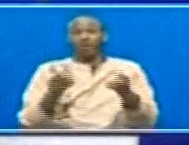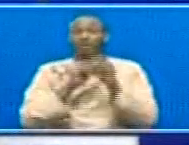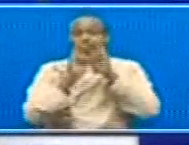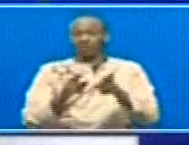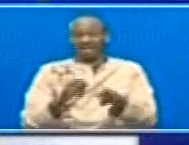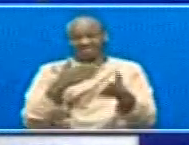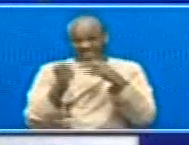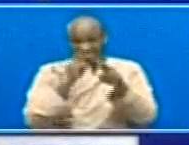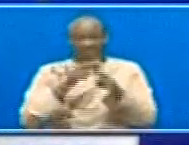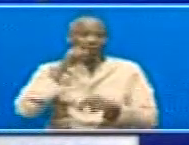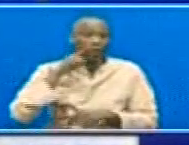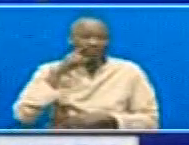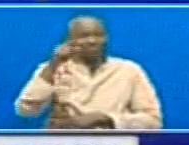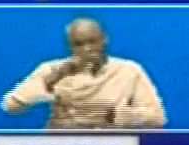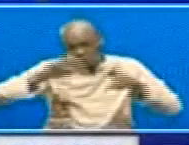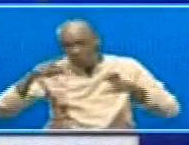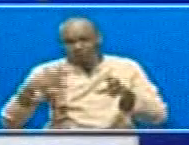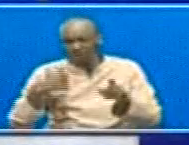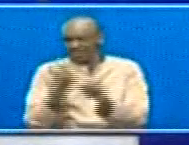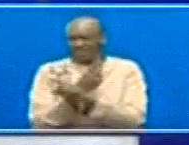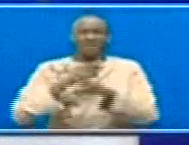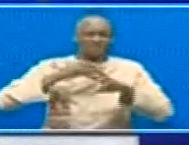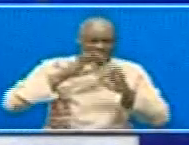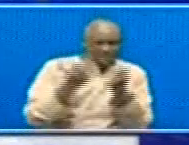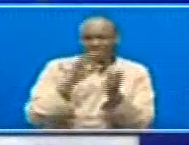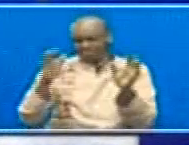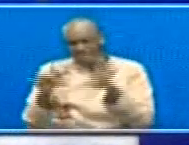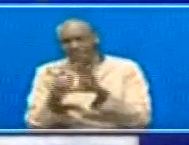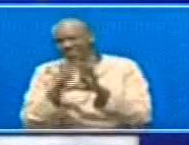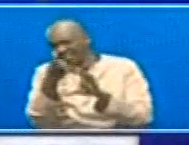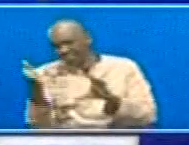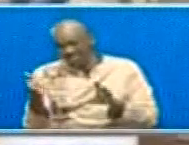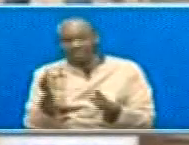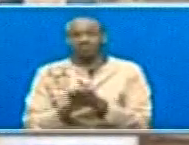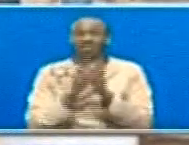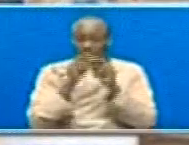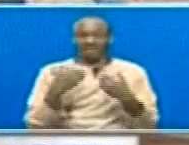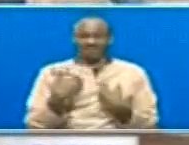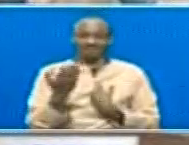reports, quite a number of families are yet to trace their relatives.